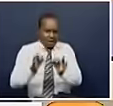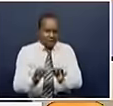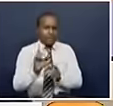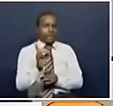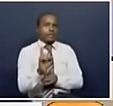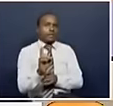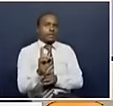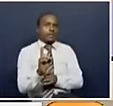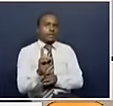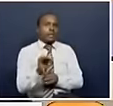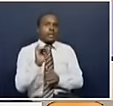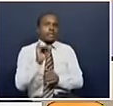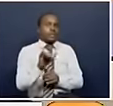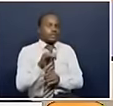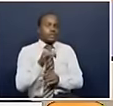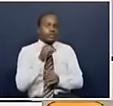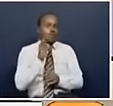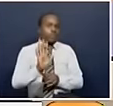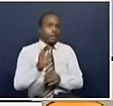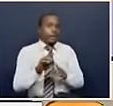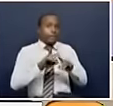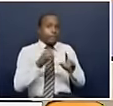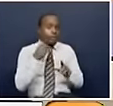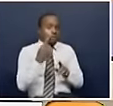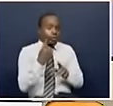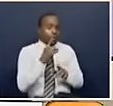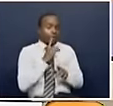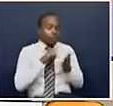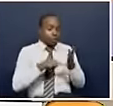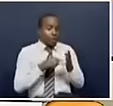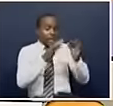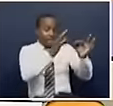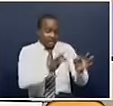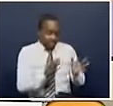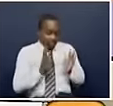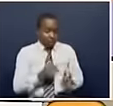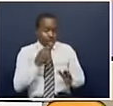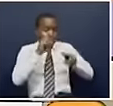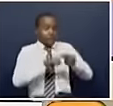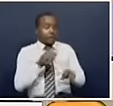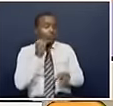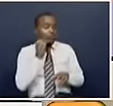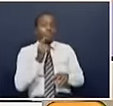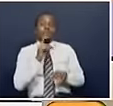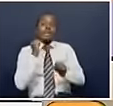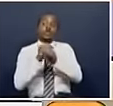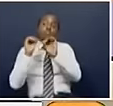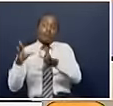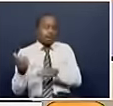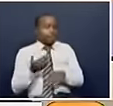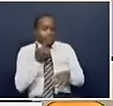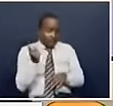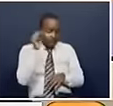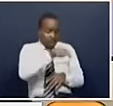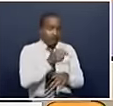they are not, that's not their forte. But it's why you're saying, let's have this accountant who is sitting at home, because they're not jobs, come and give the service. Mm-hmm.